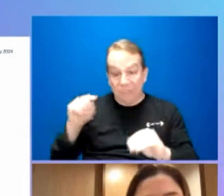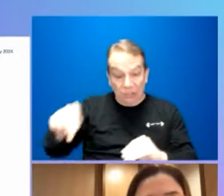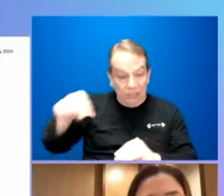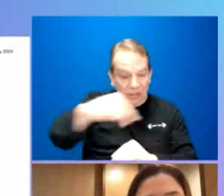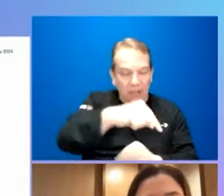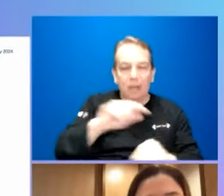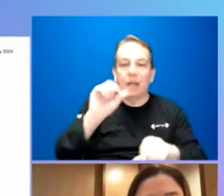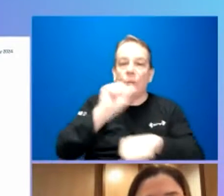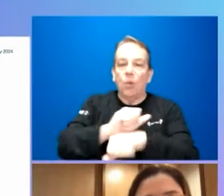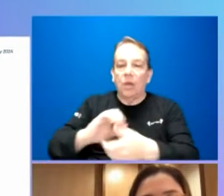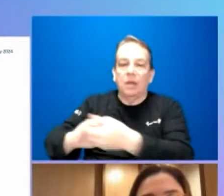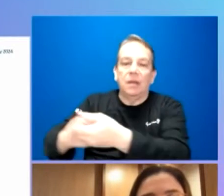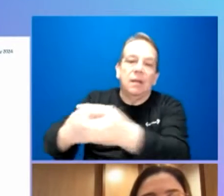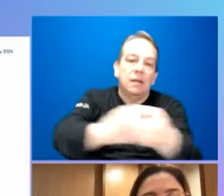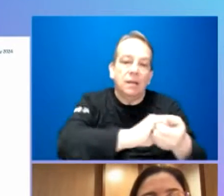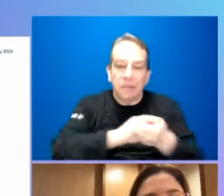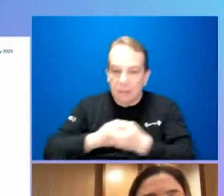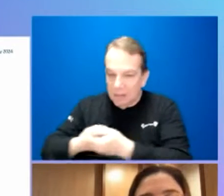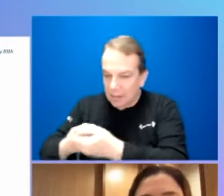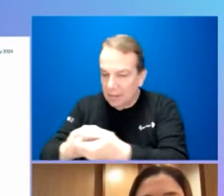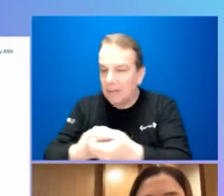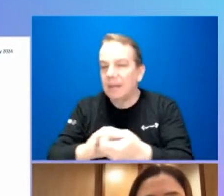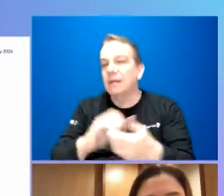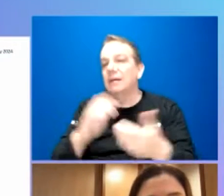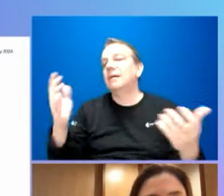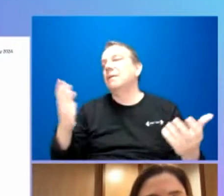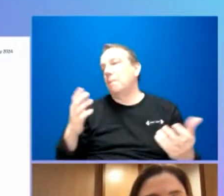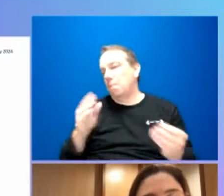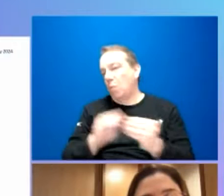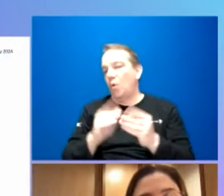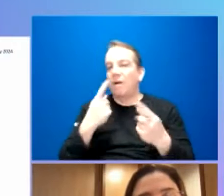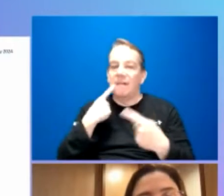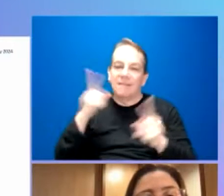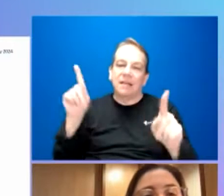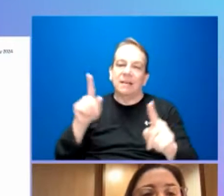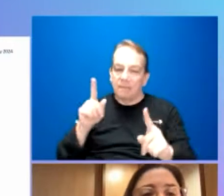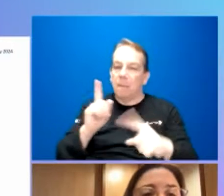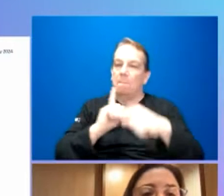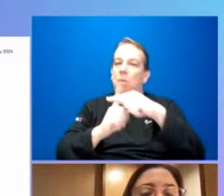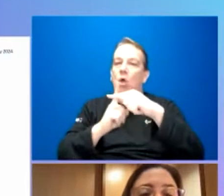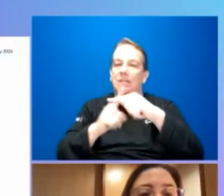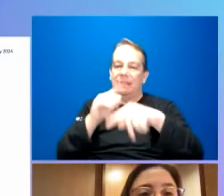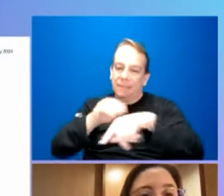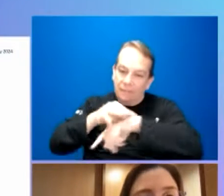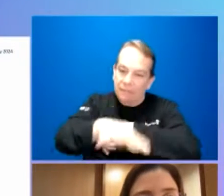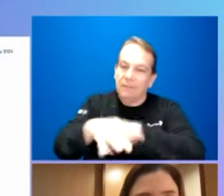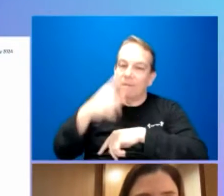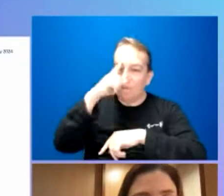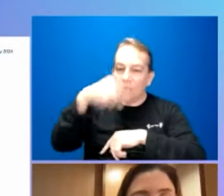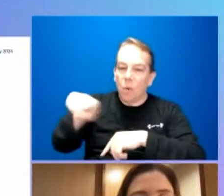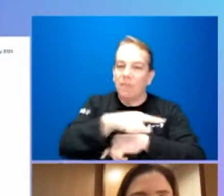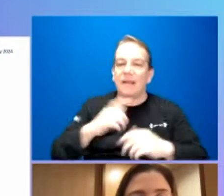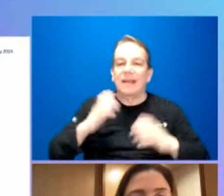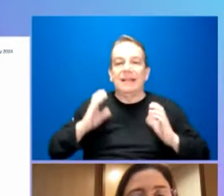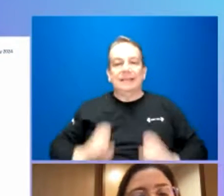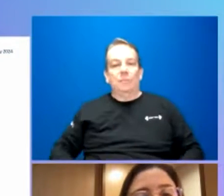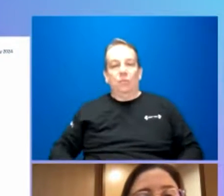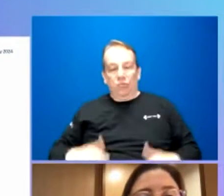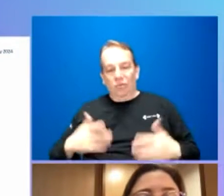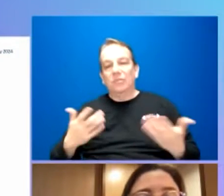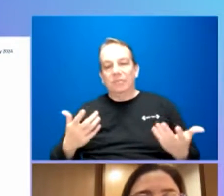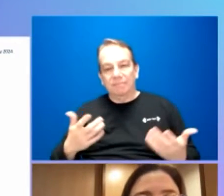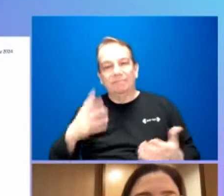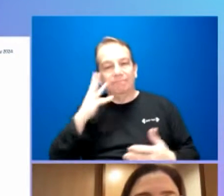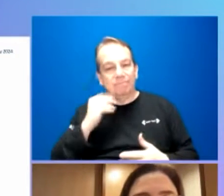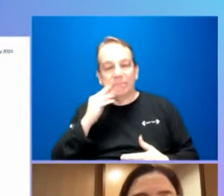people about accessibility for there to be a truly positive impact for our customers. So the structure of your organization can